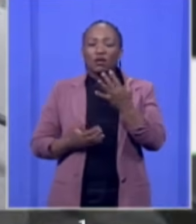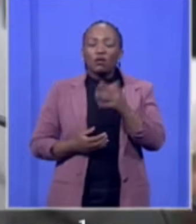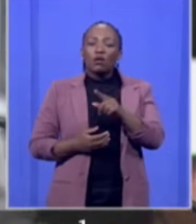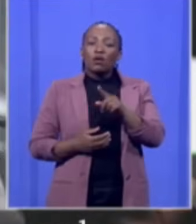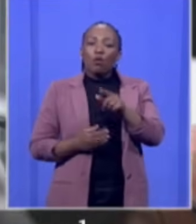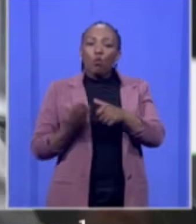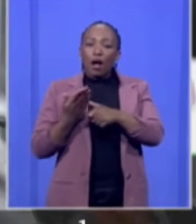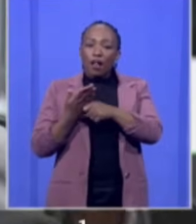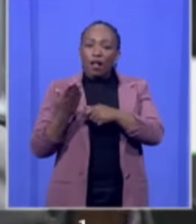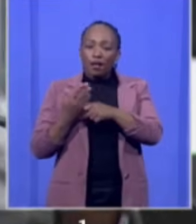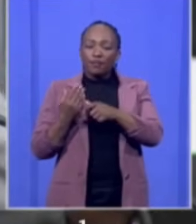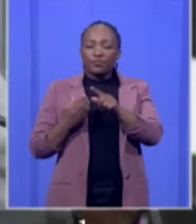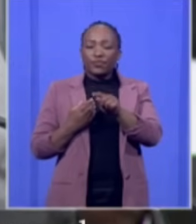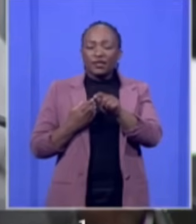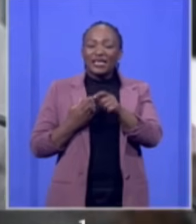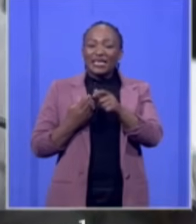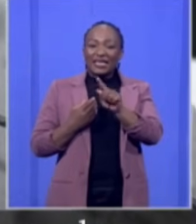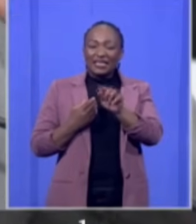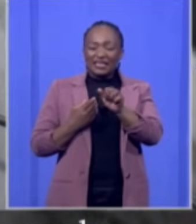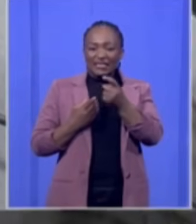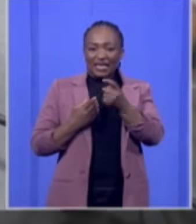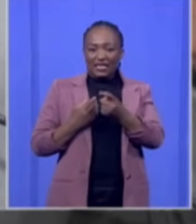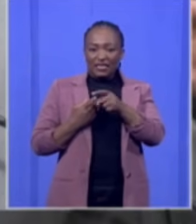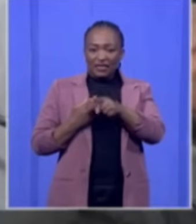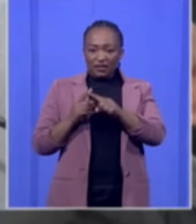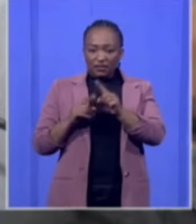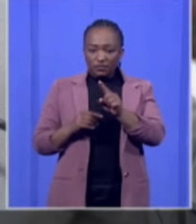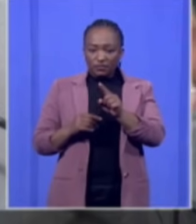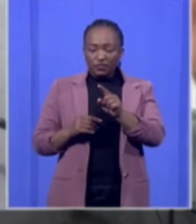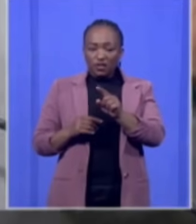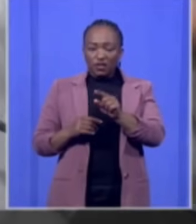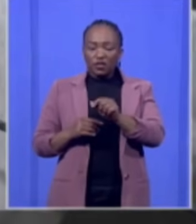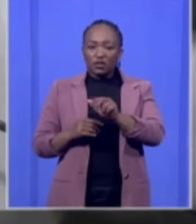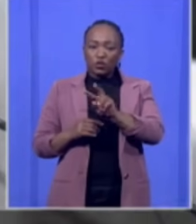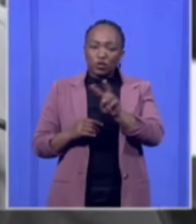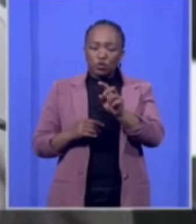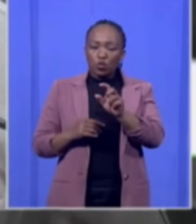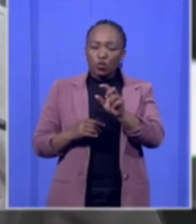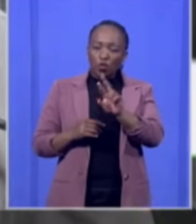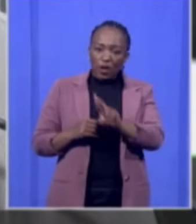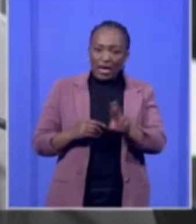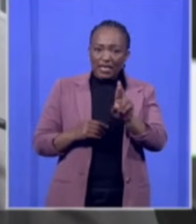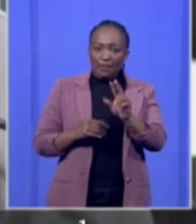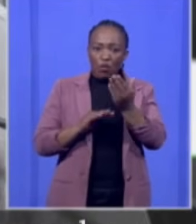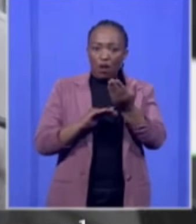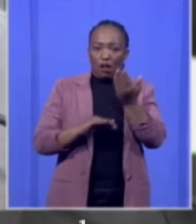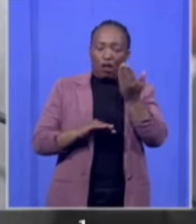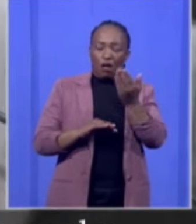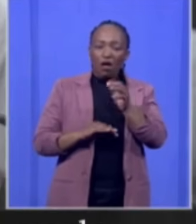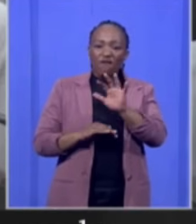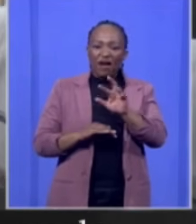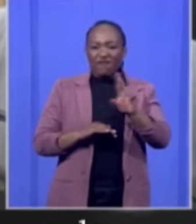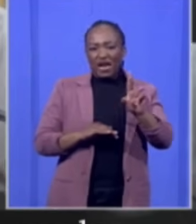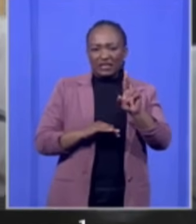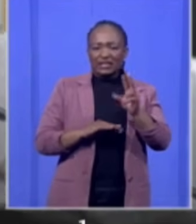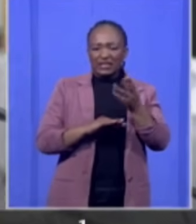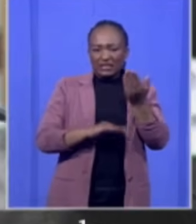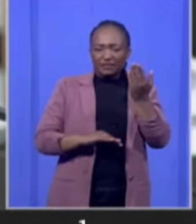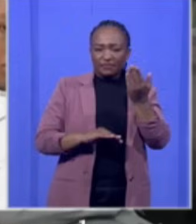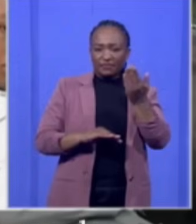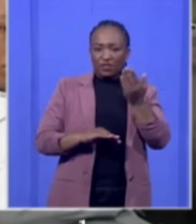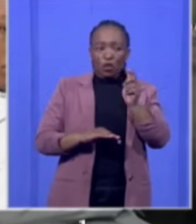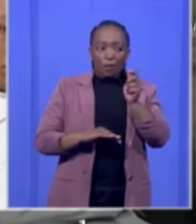but my friend will also now charge you not for 22 rands electricity, he'll increase to 25 rand. You'll pay more